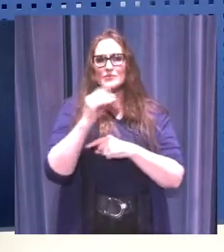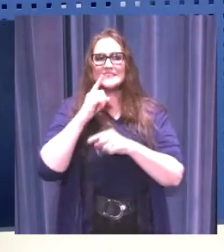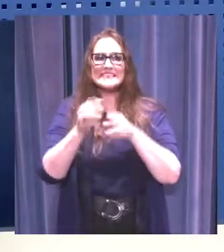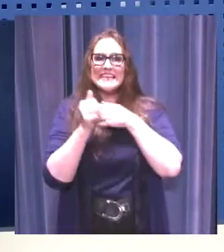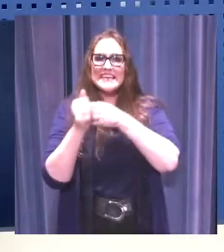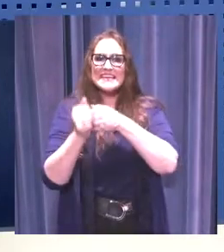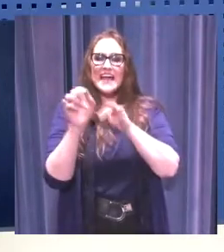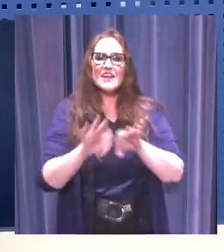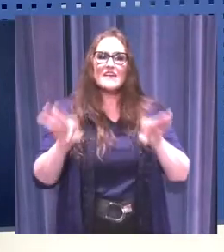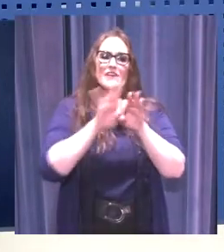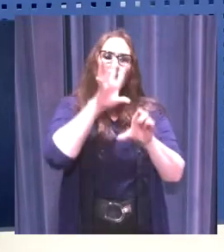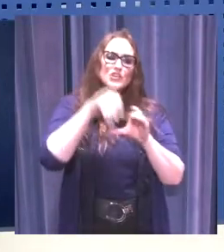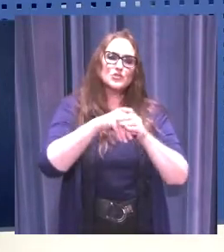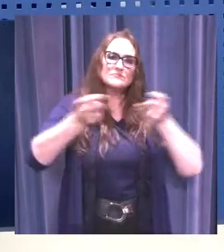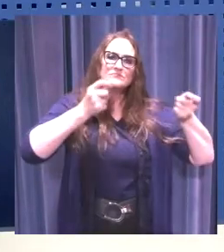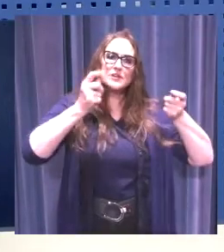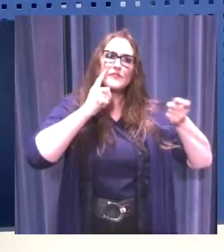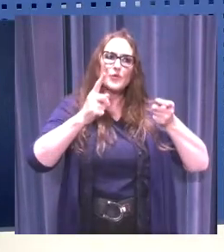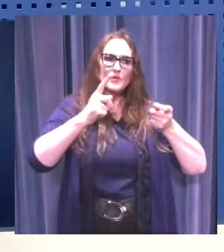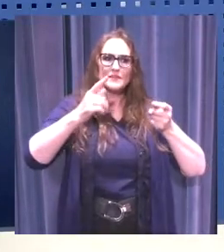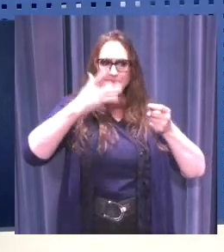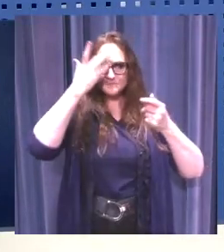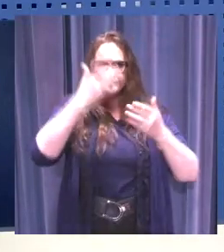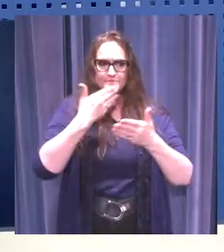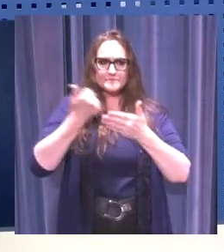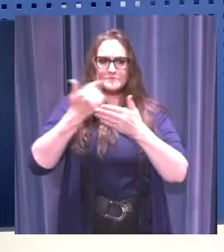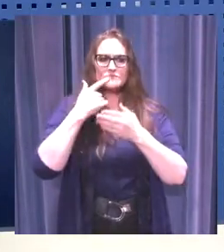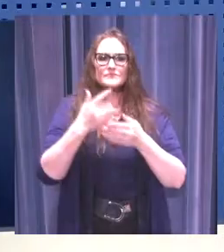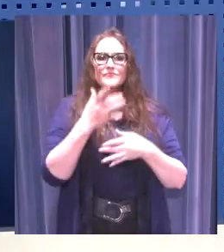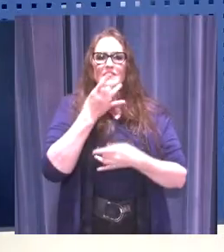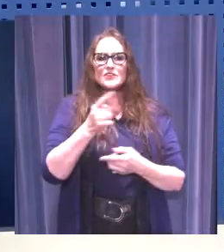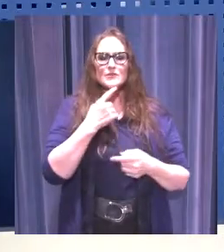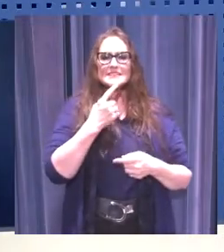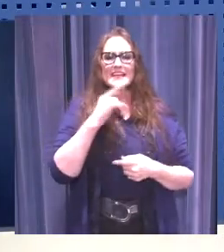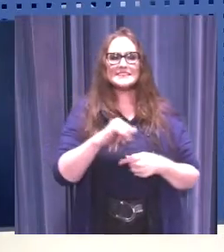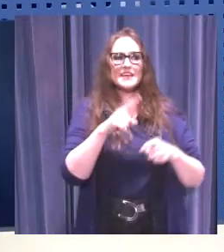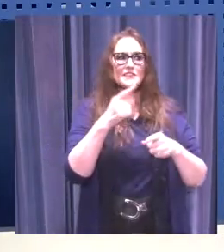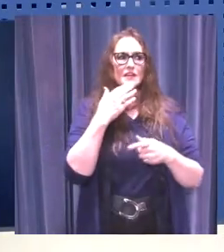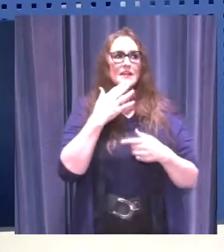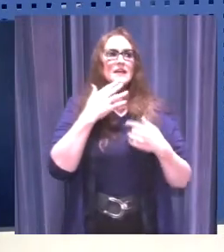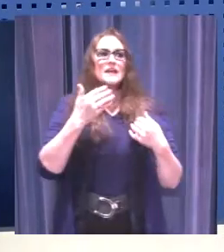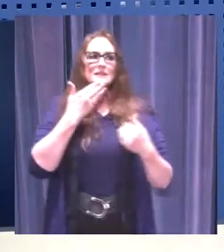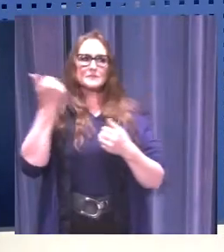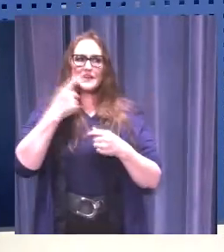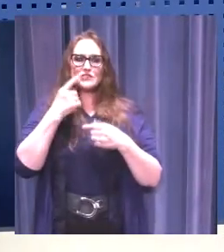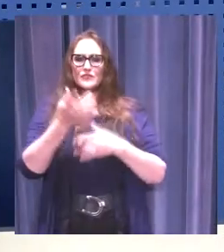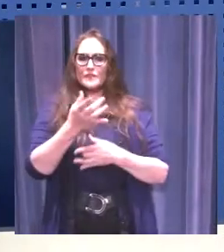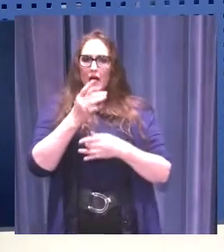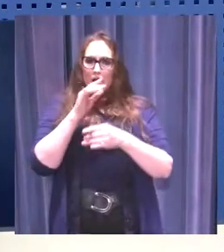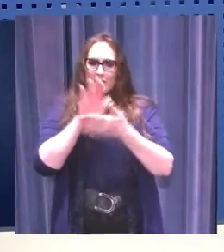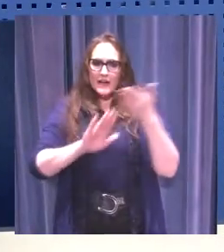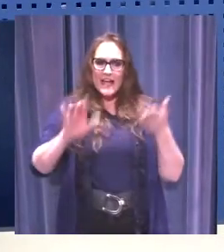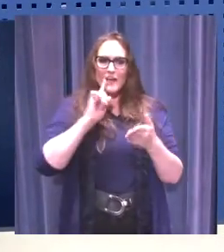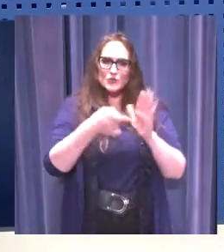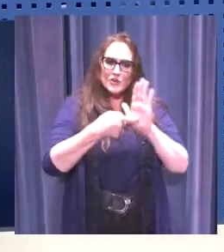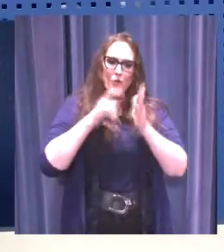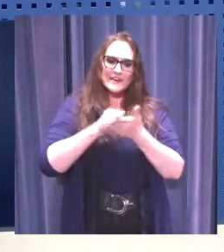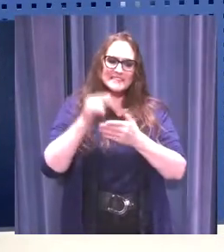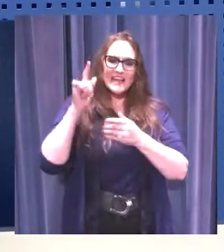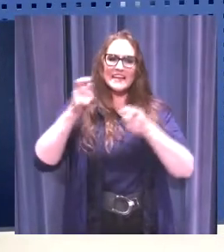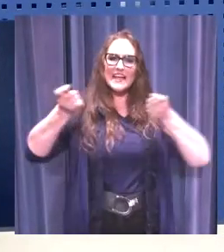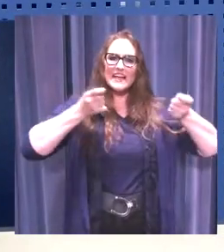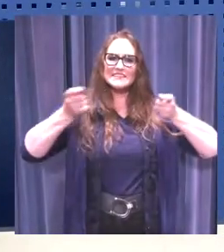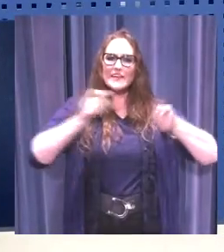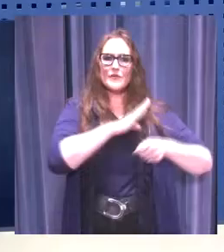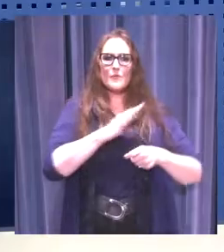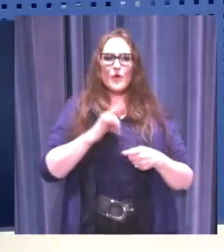which includes governance for the well-being of an institution and reads, the well-being of an institution requires that its governing board place